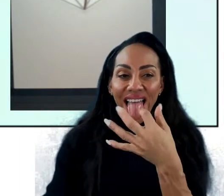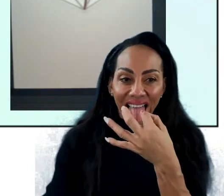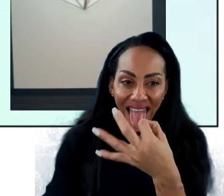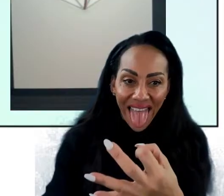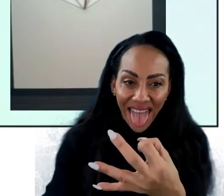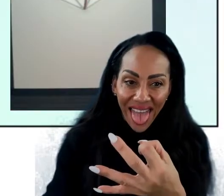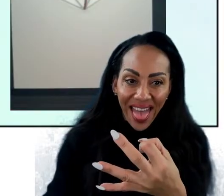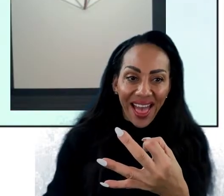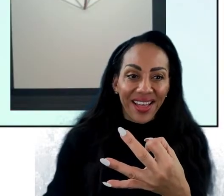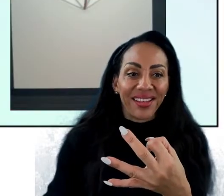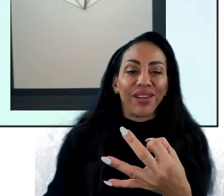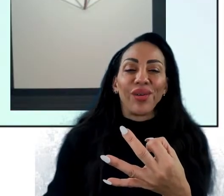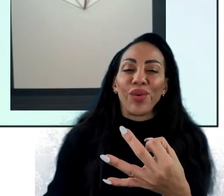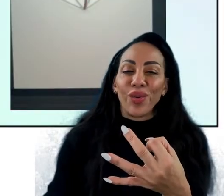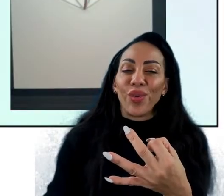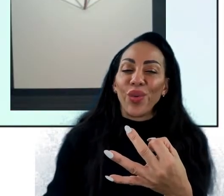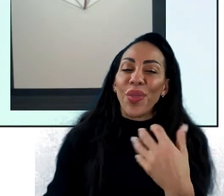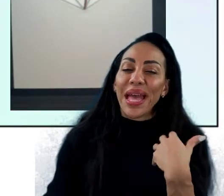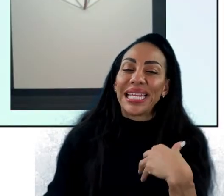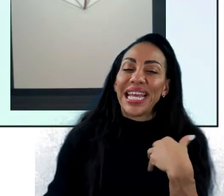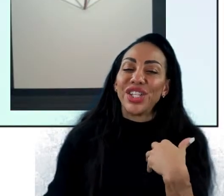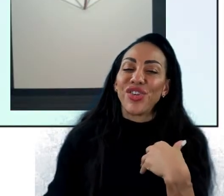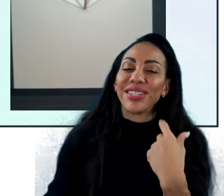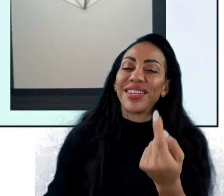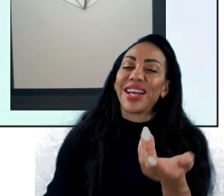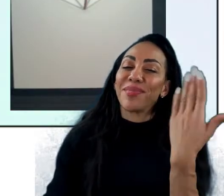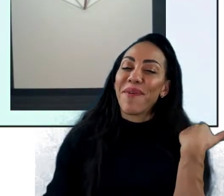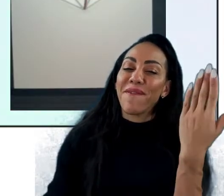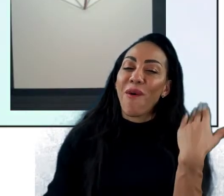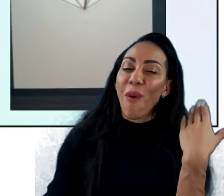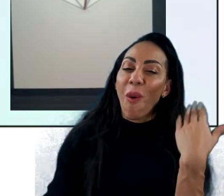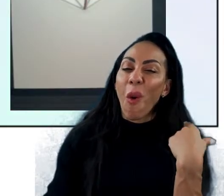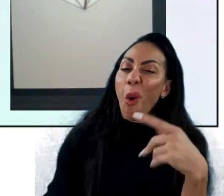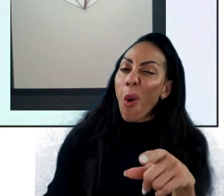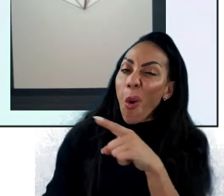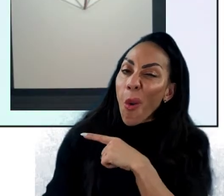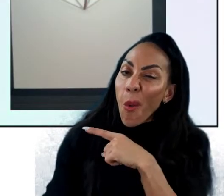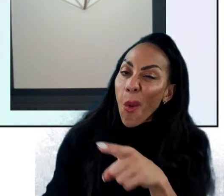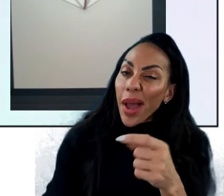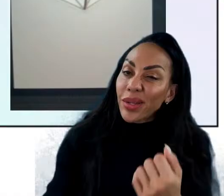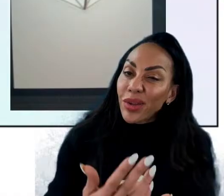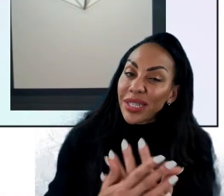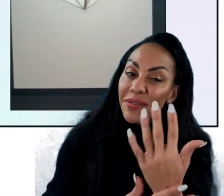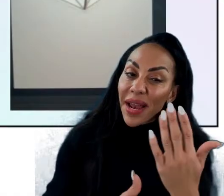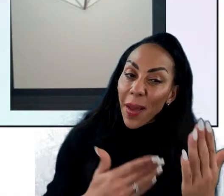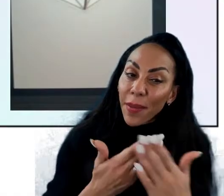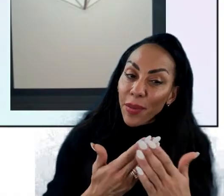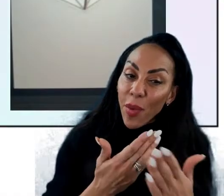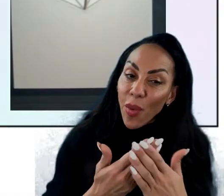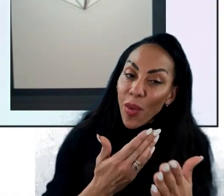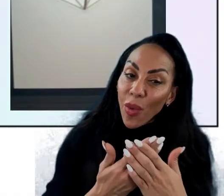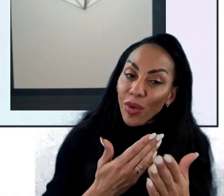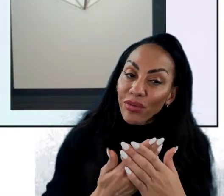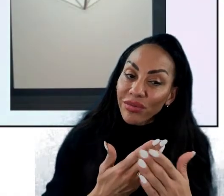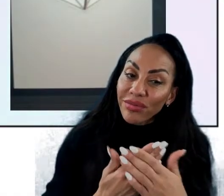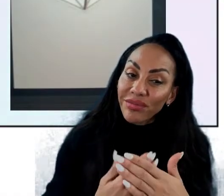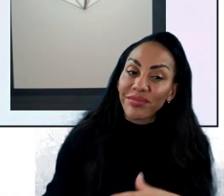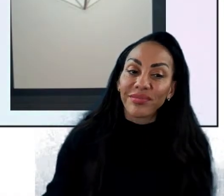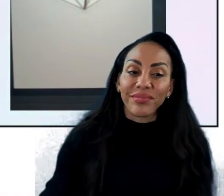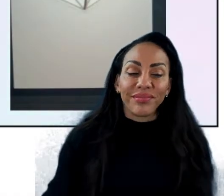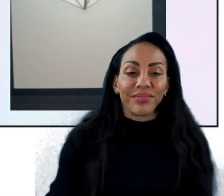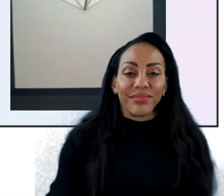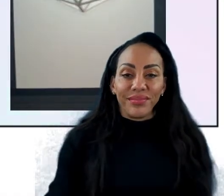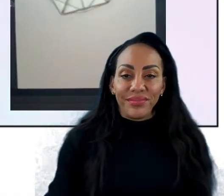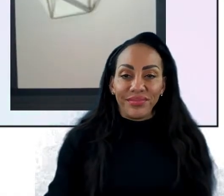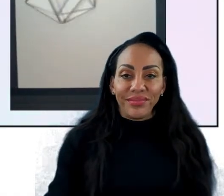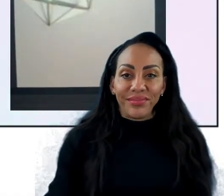interested us at the beginning. So we decided to just develop this one further. And the app started